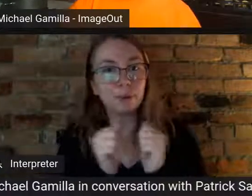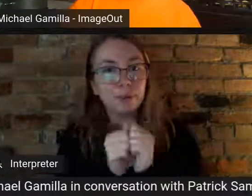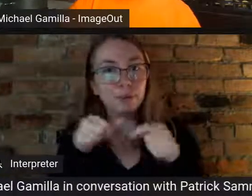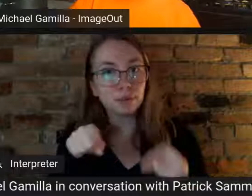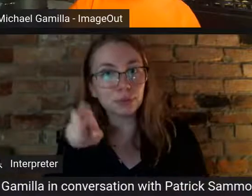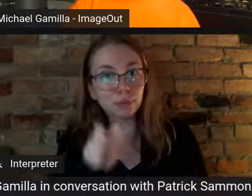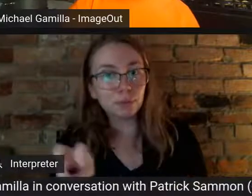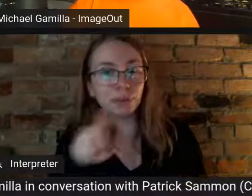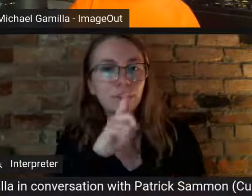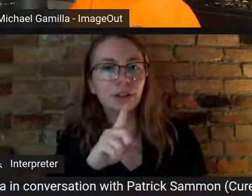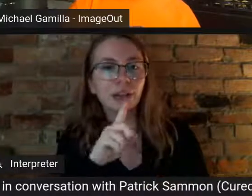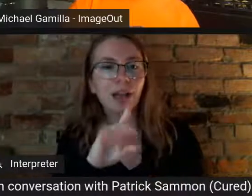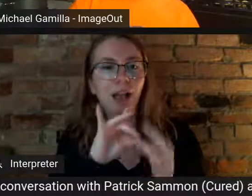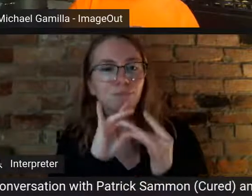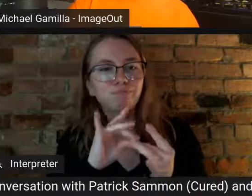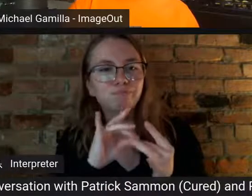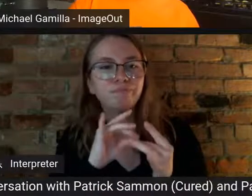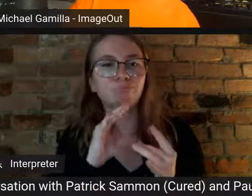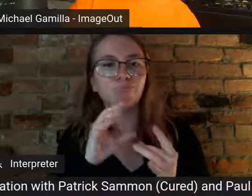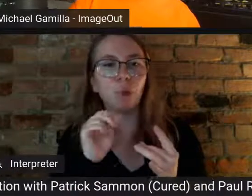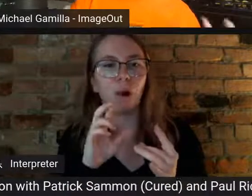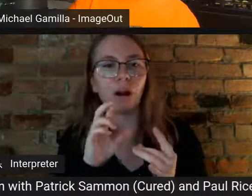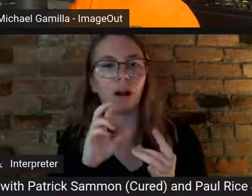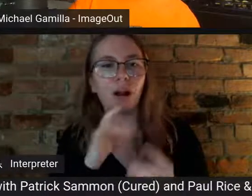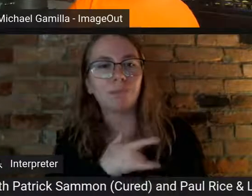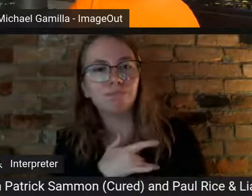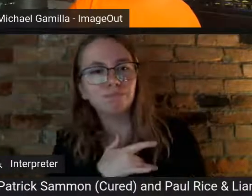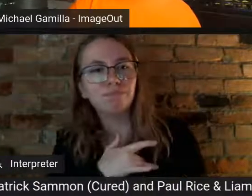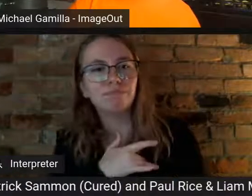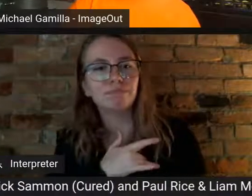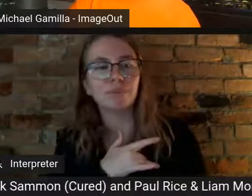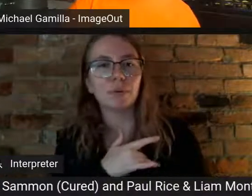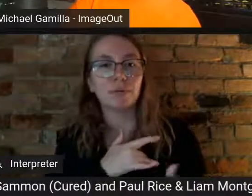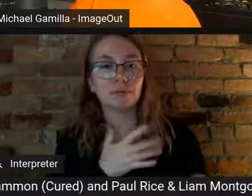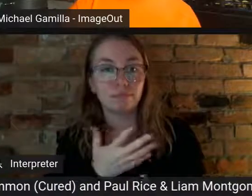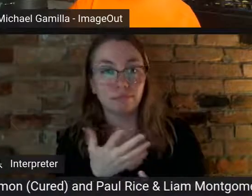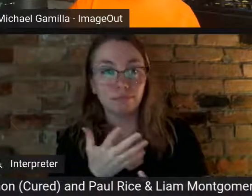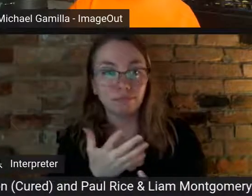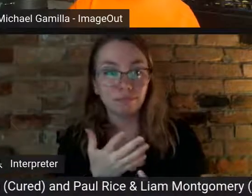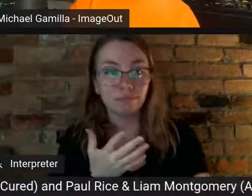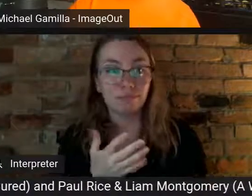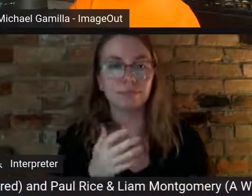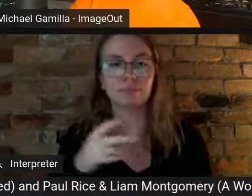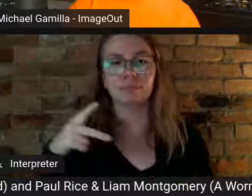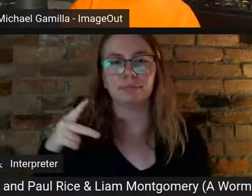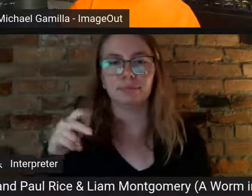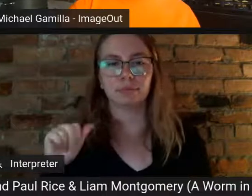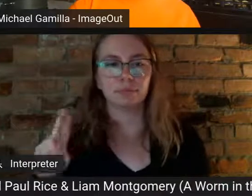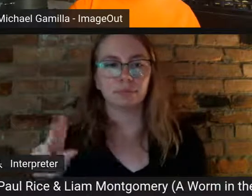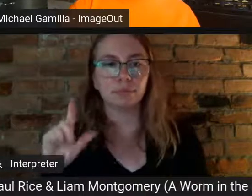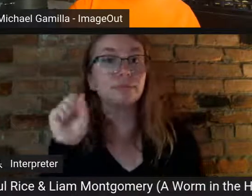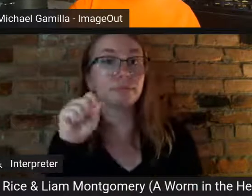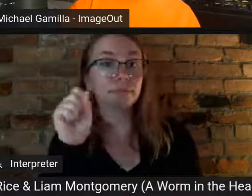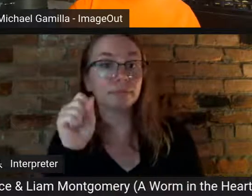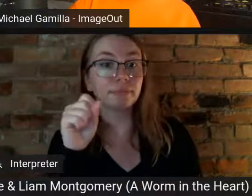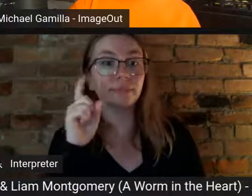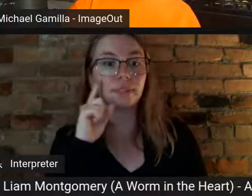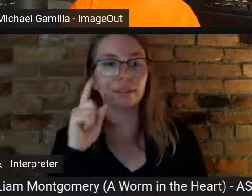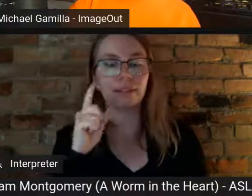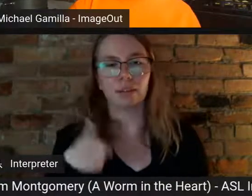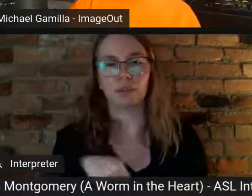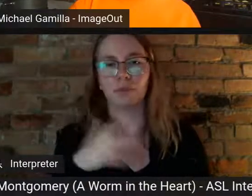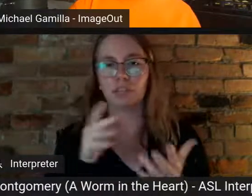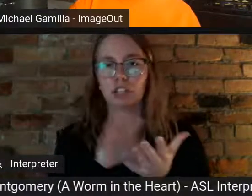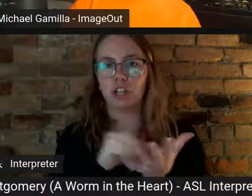that really struck you and gave you a lot to think about? Yeah, I think we learned quite a